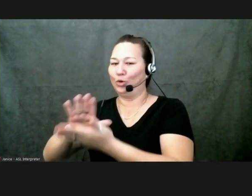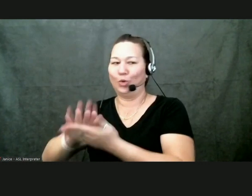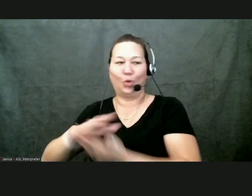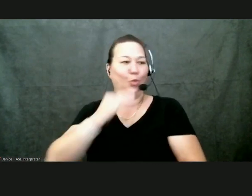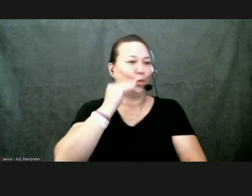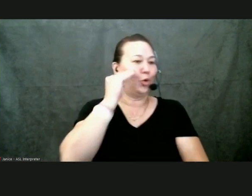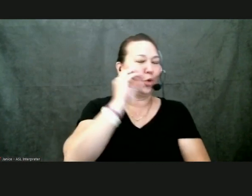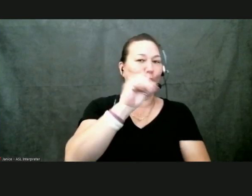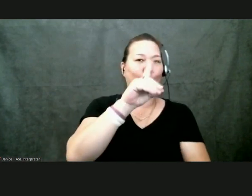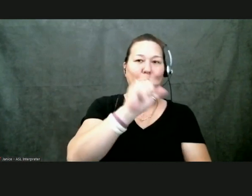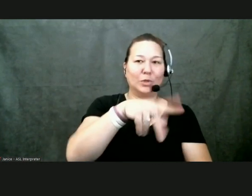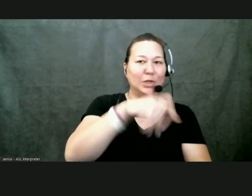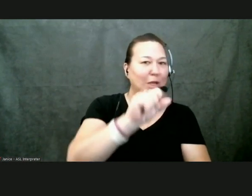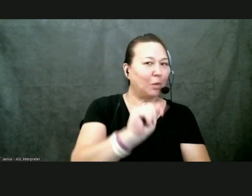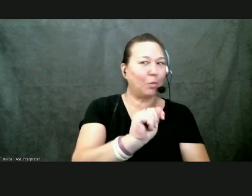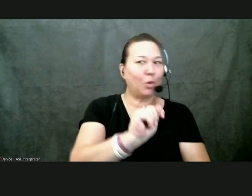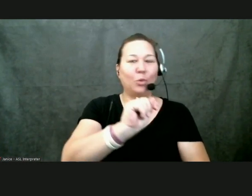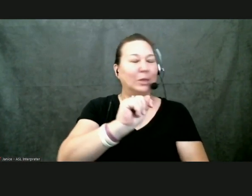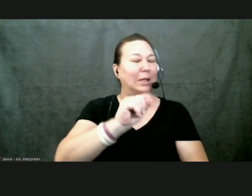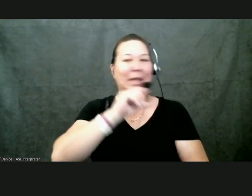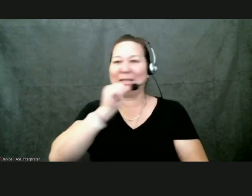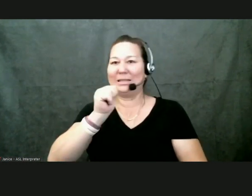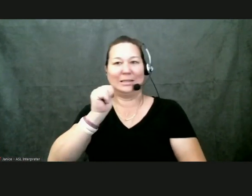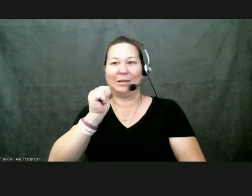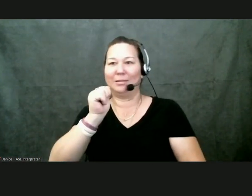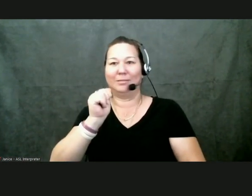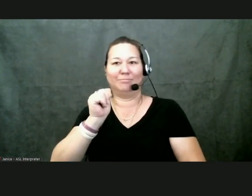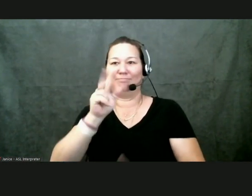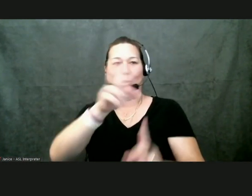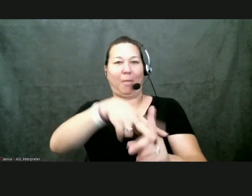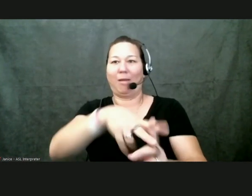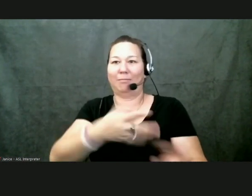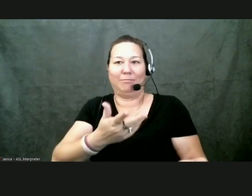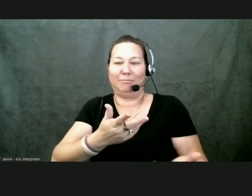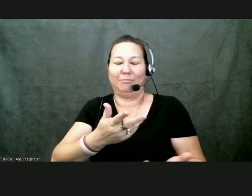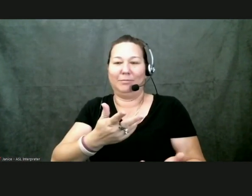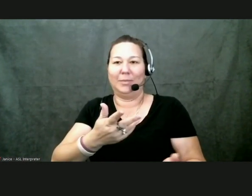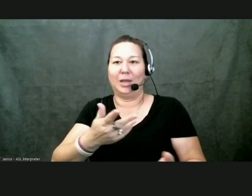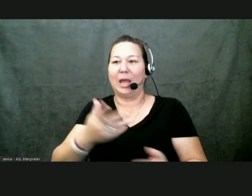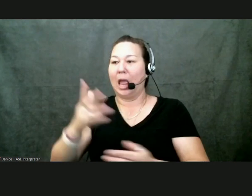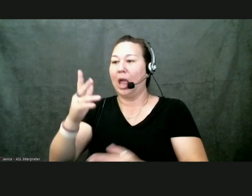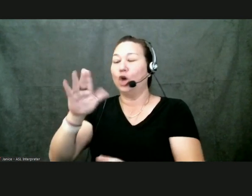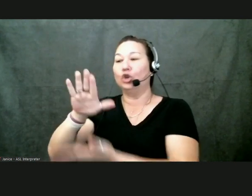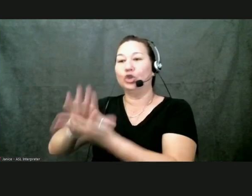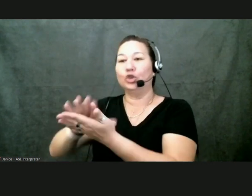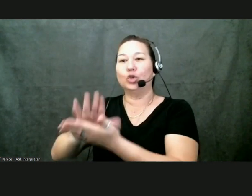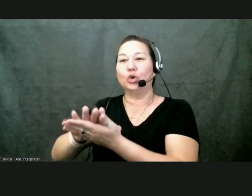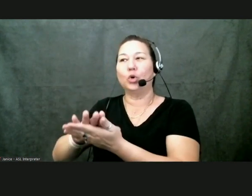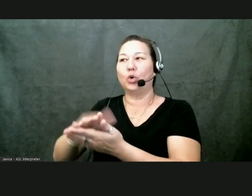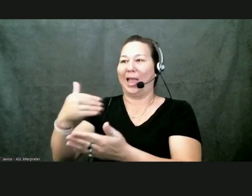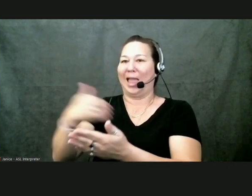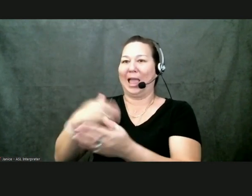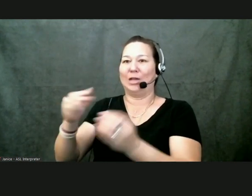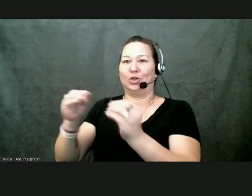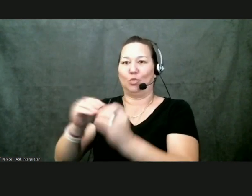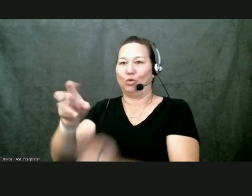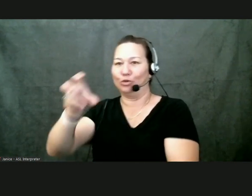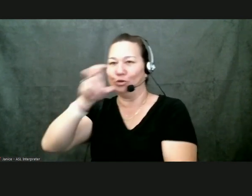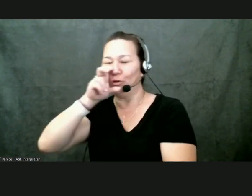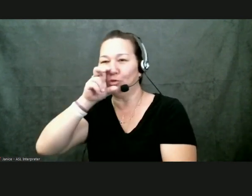Safeway. It's not applicable. Just like schools are built to a higher standard than a regular house or